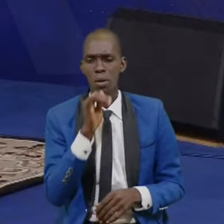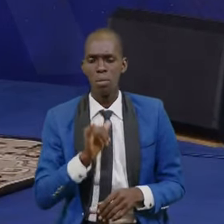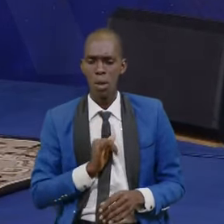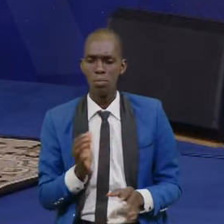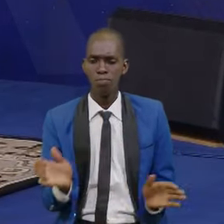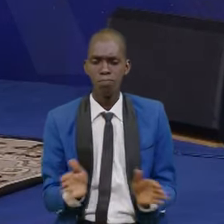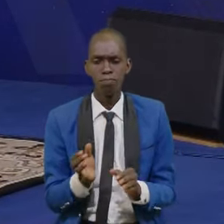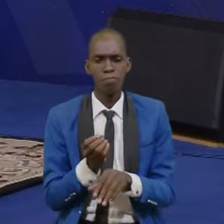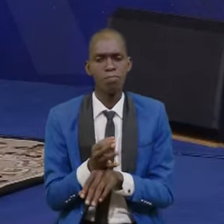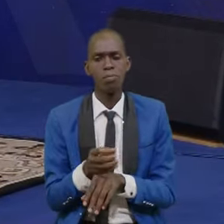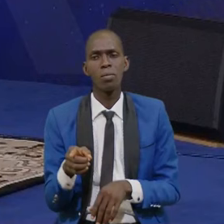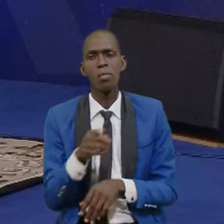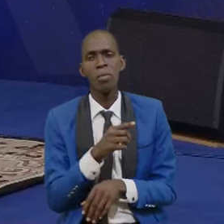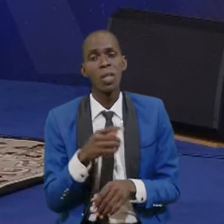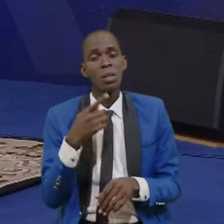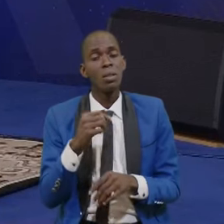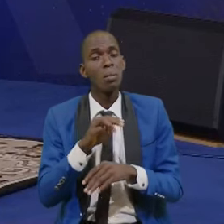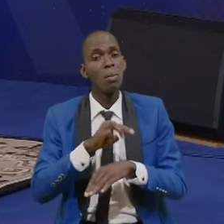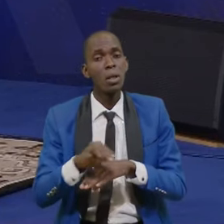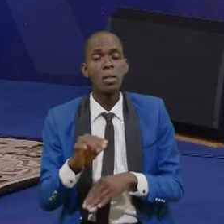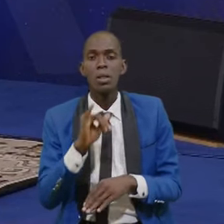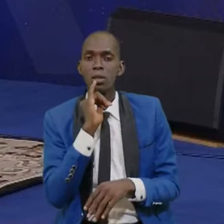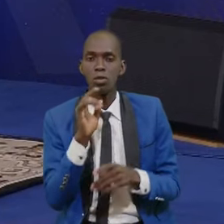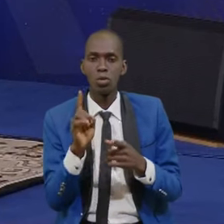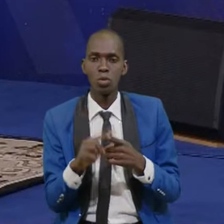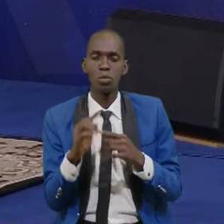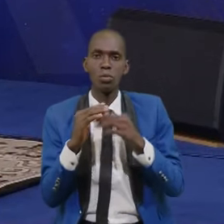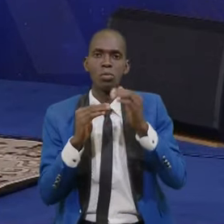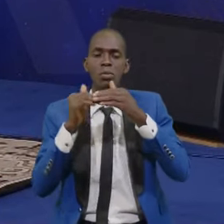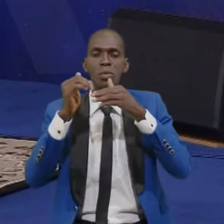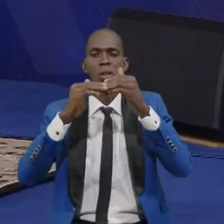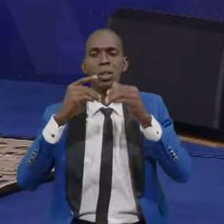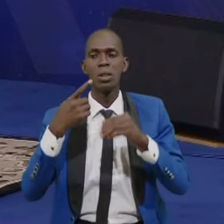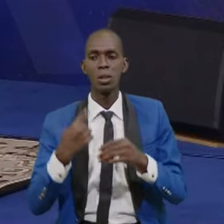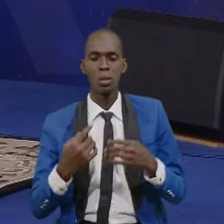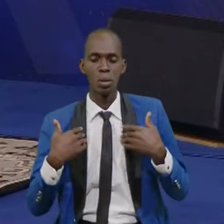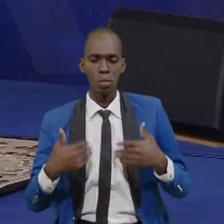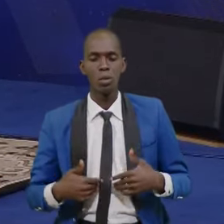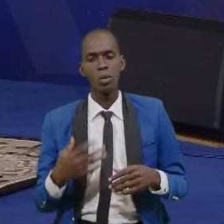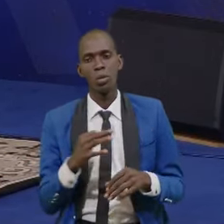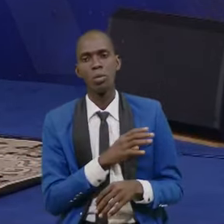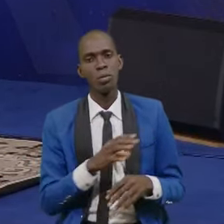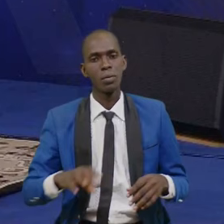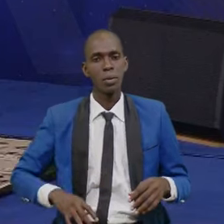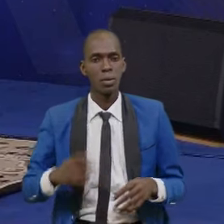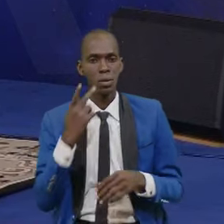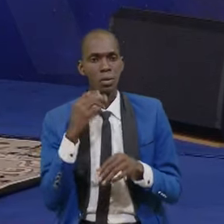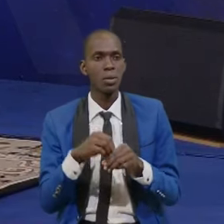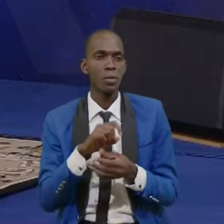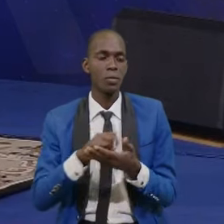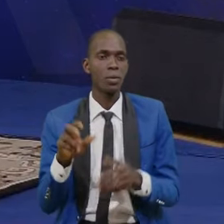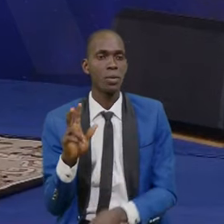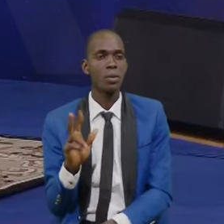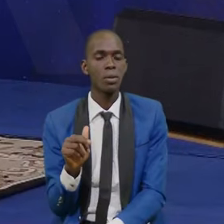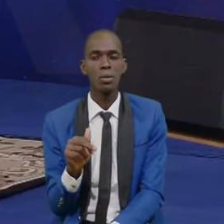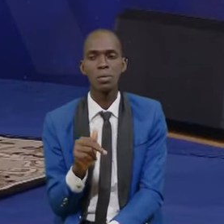The ministry is to edify the body of Christ. In verse 13, verse 13 says,